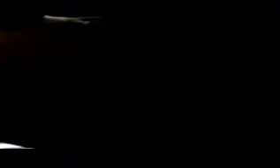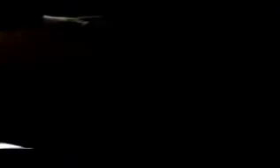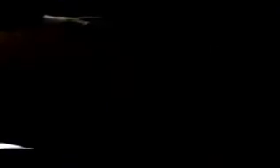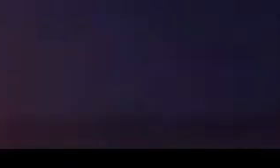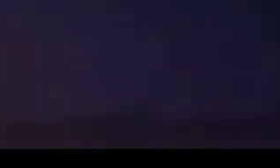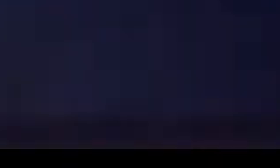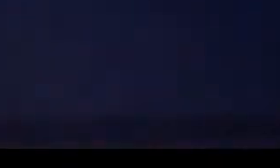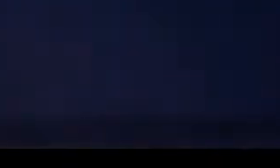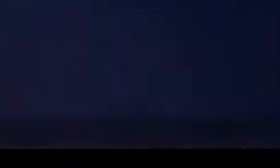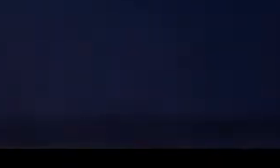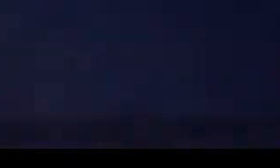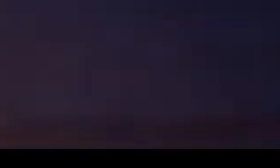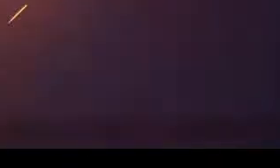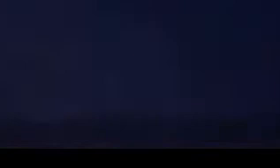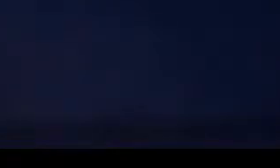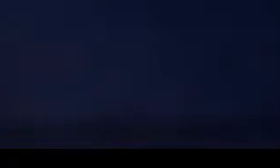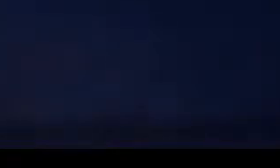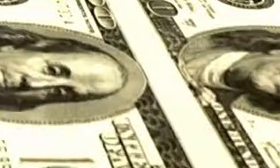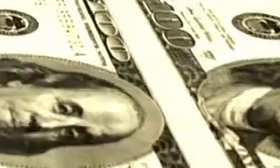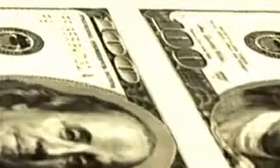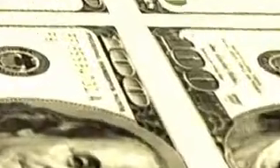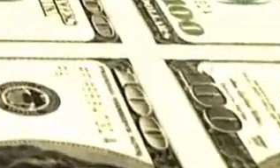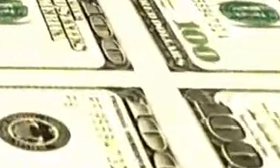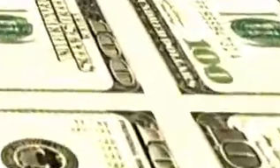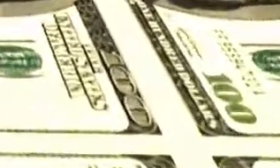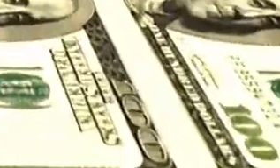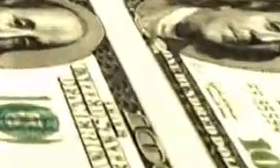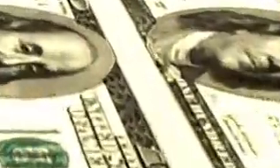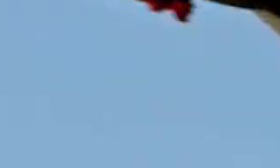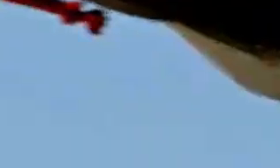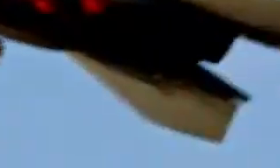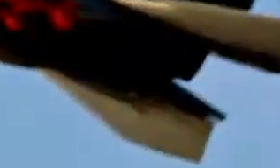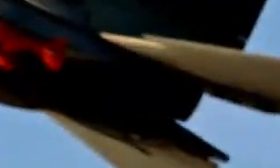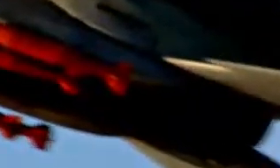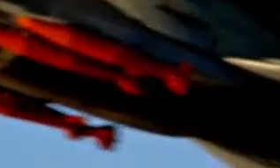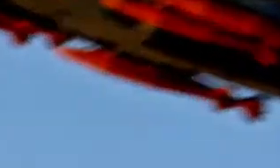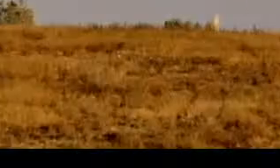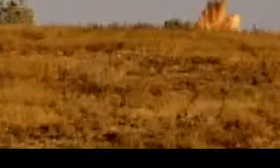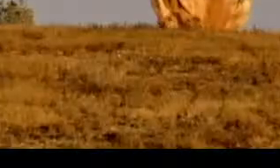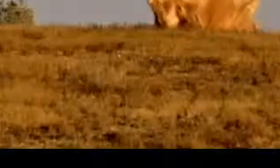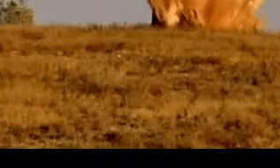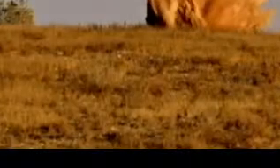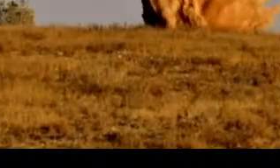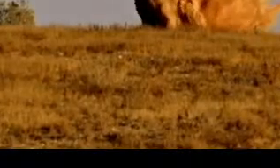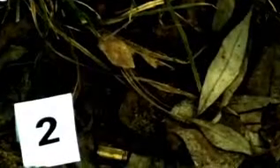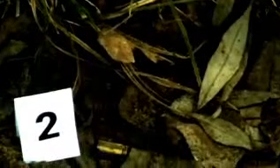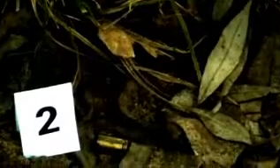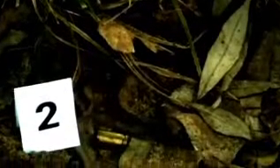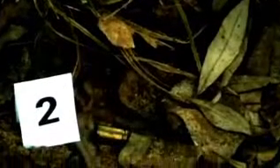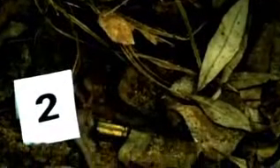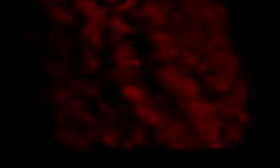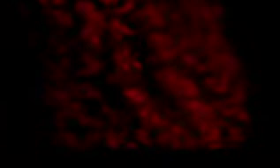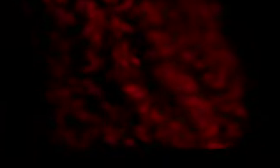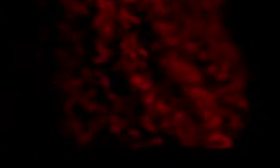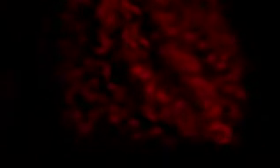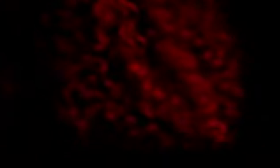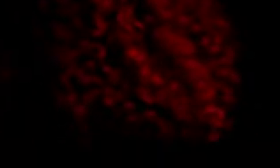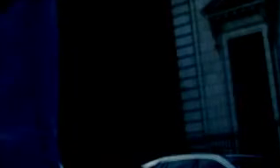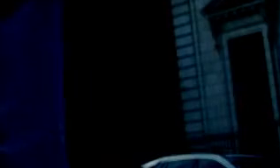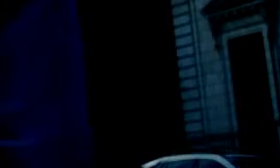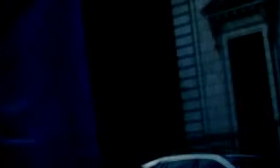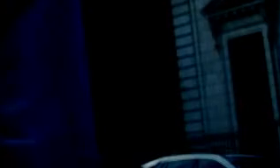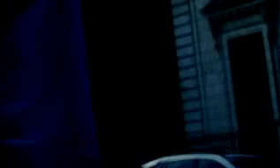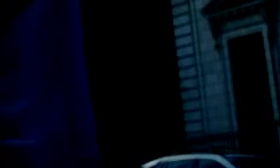that question our faith in God. Inflation, political unrest, mass